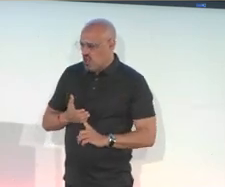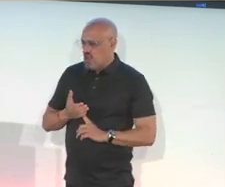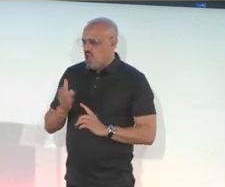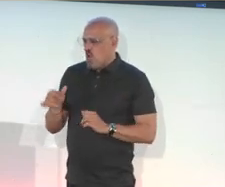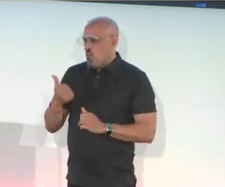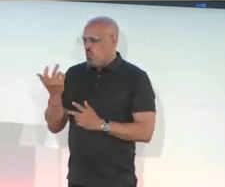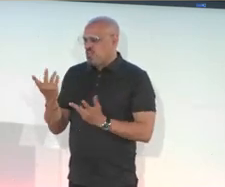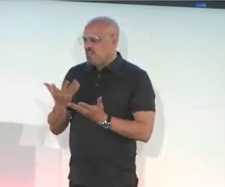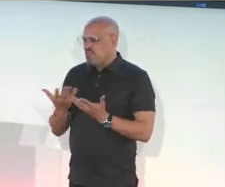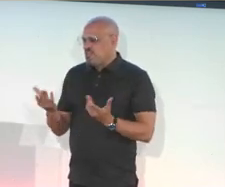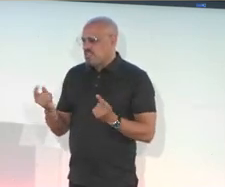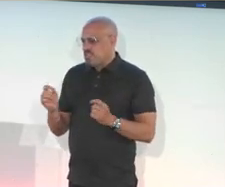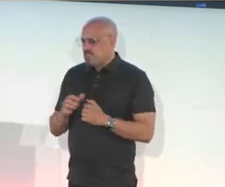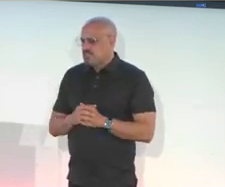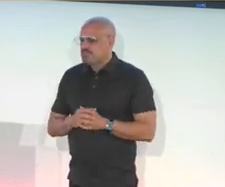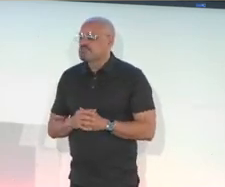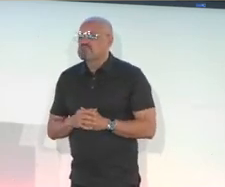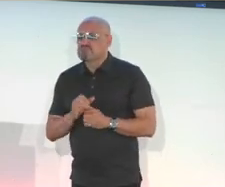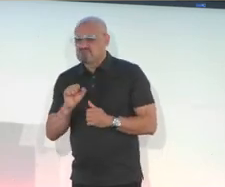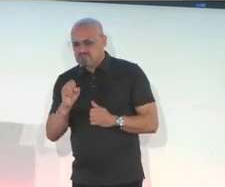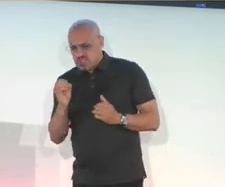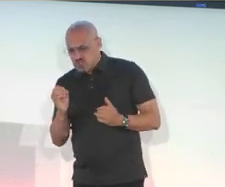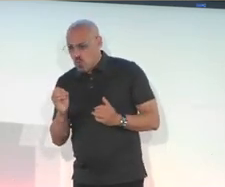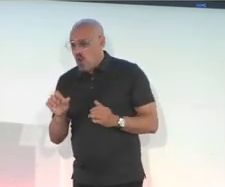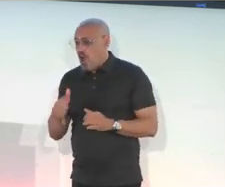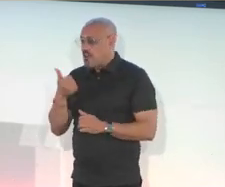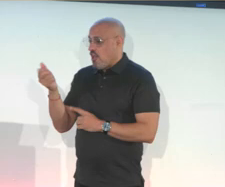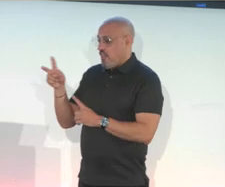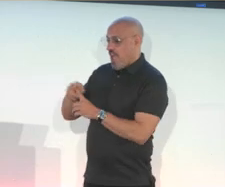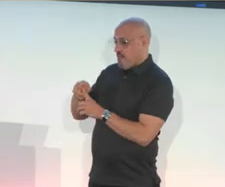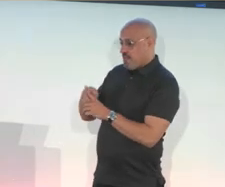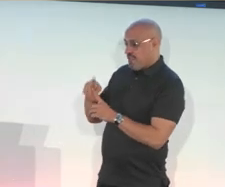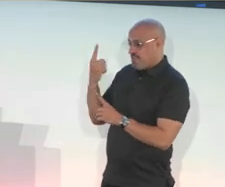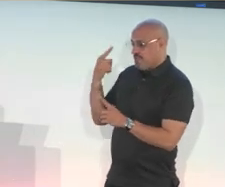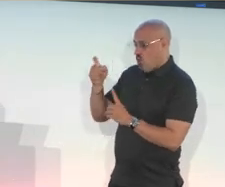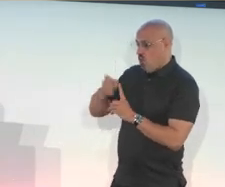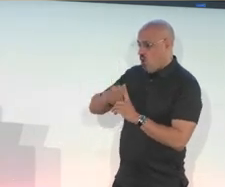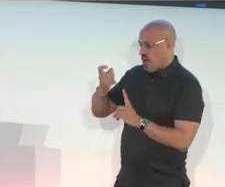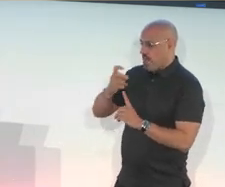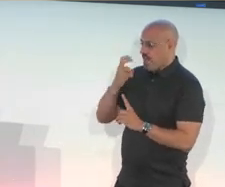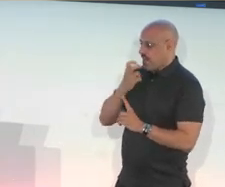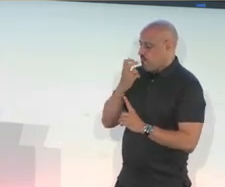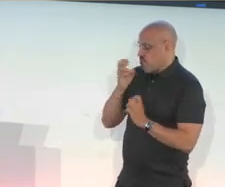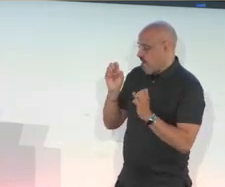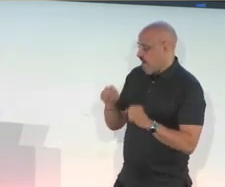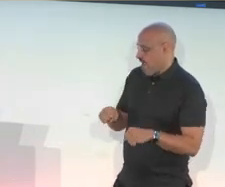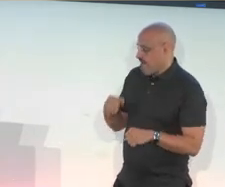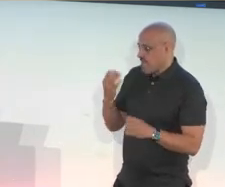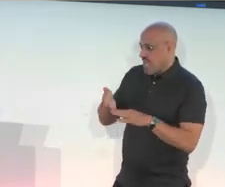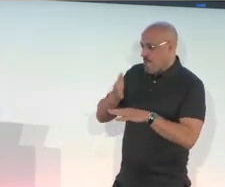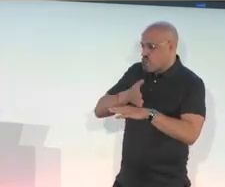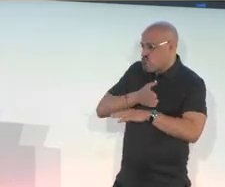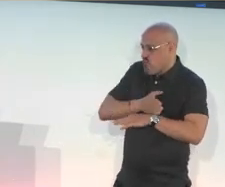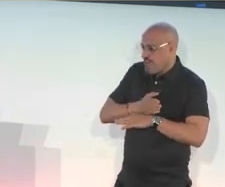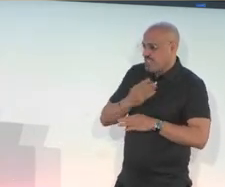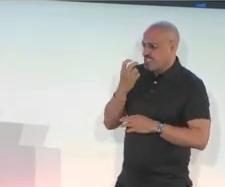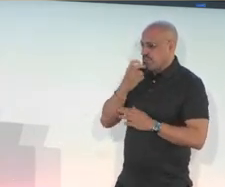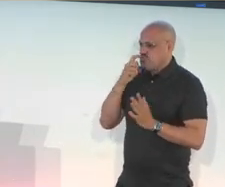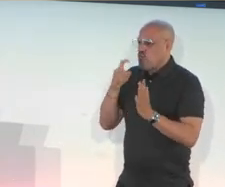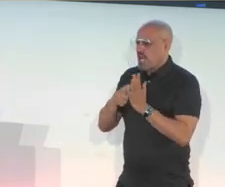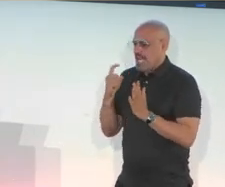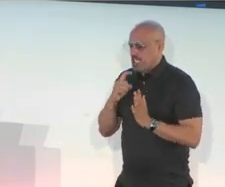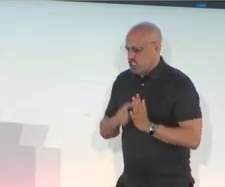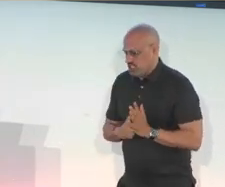could you apply it to? So another application of automated lip reading could be improving speech